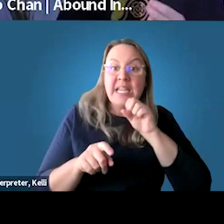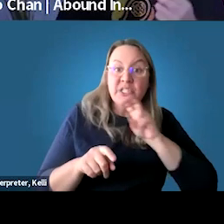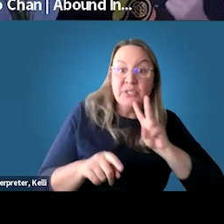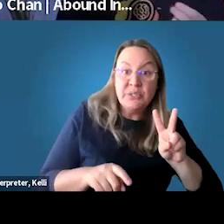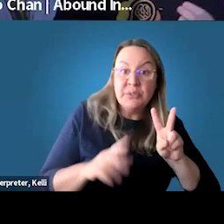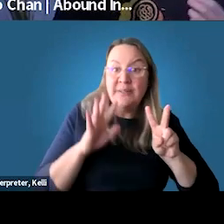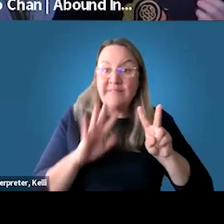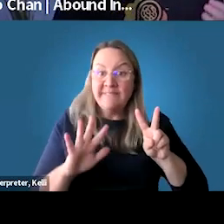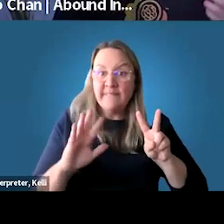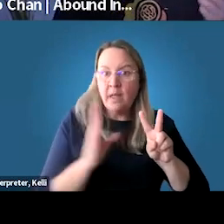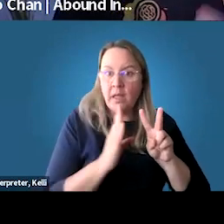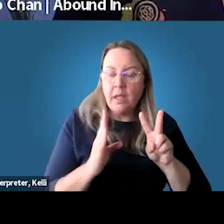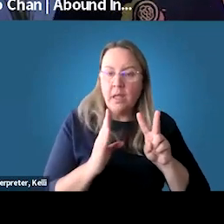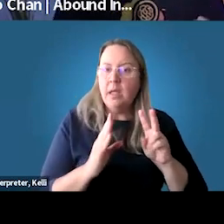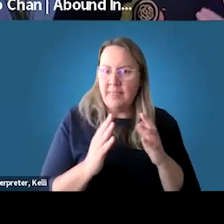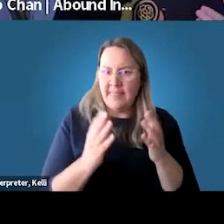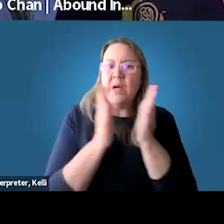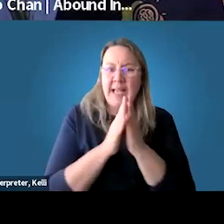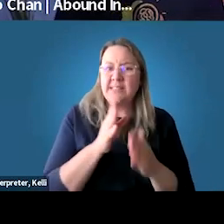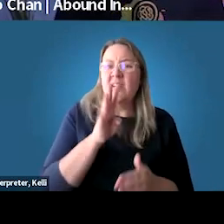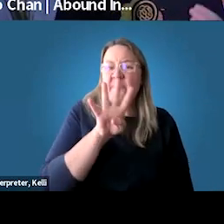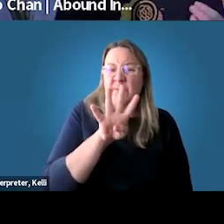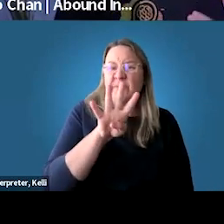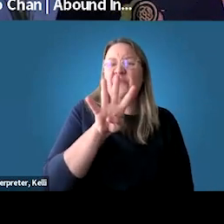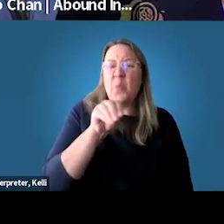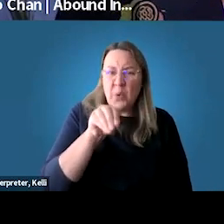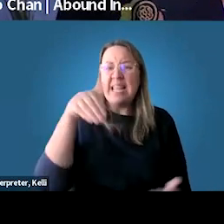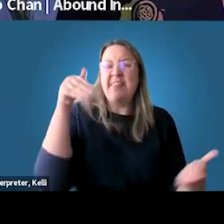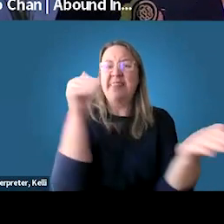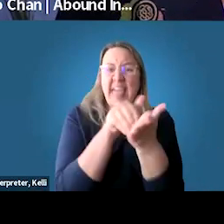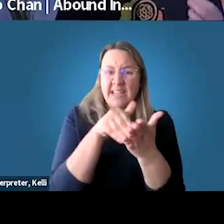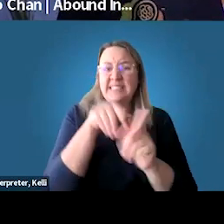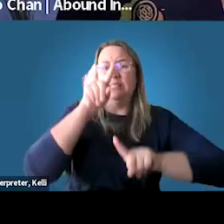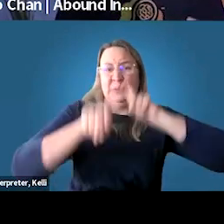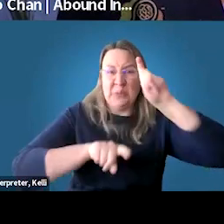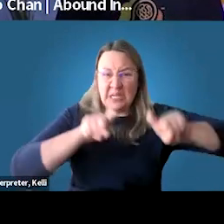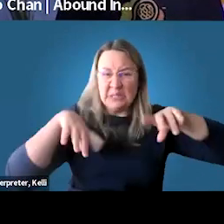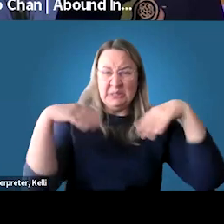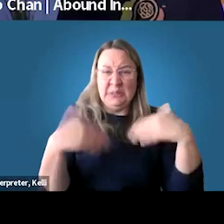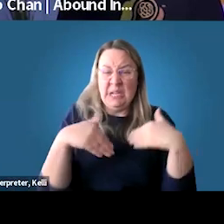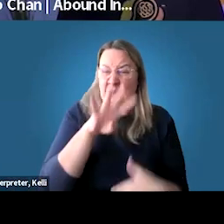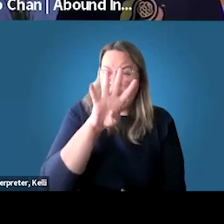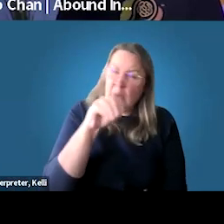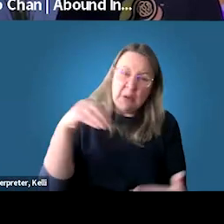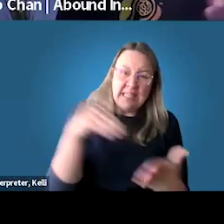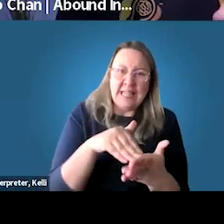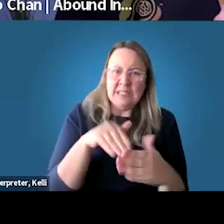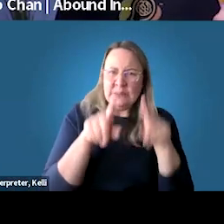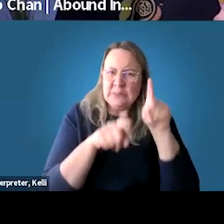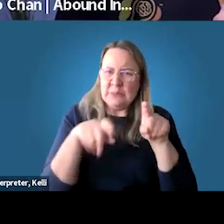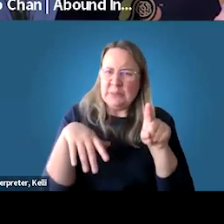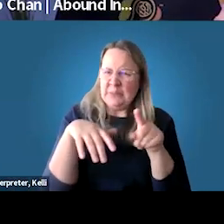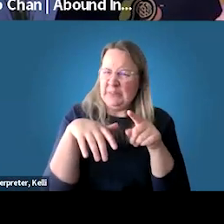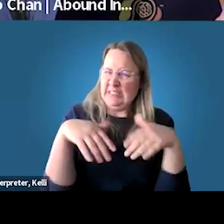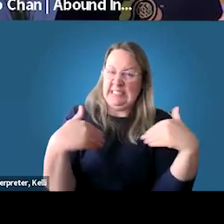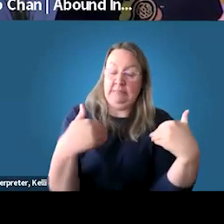5, children ask an average of 40,000 questions. 40,000 questions. It's a